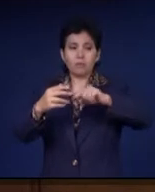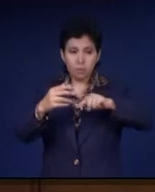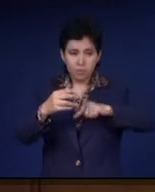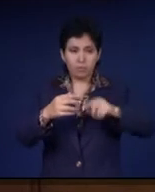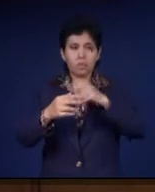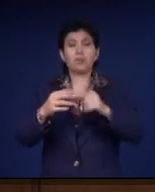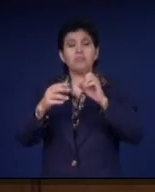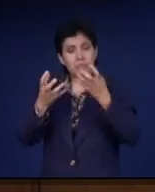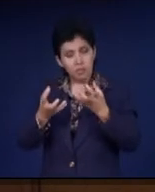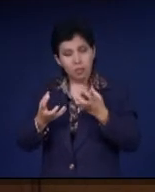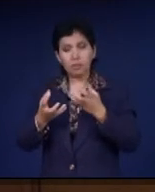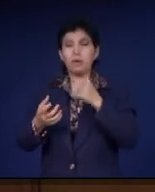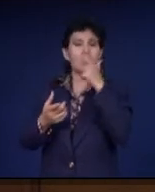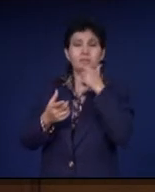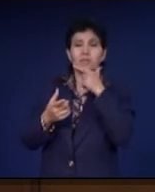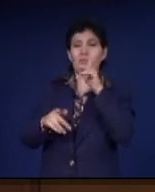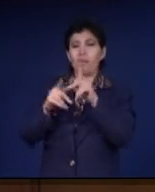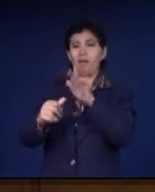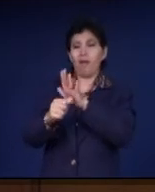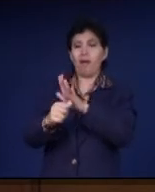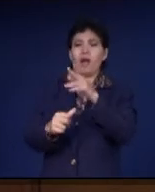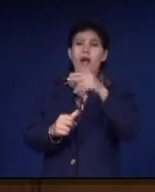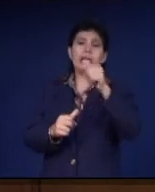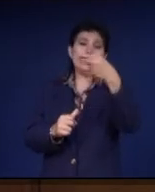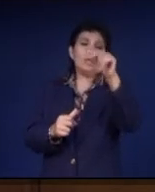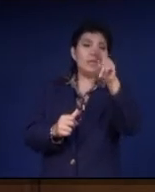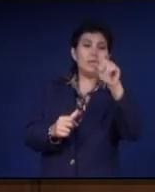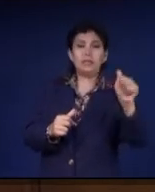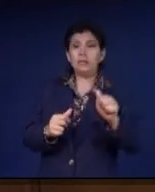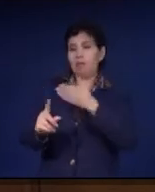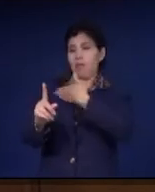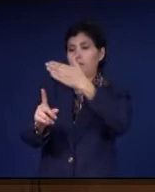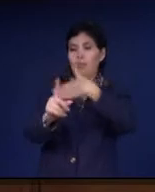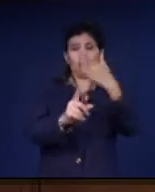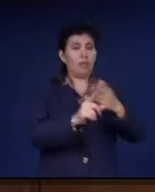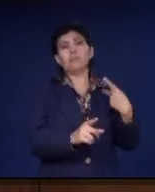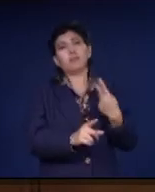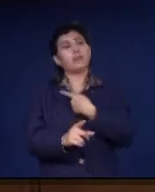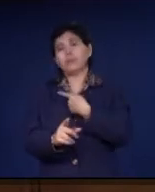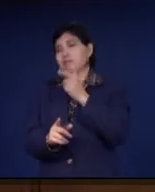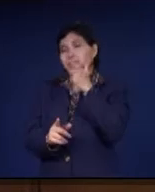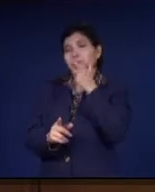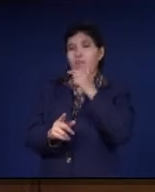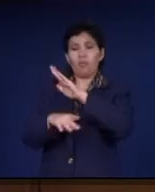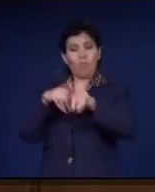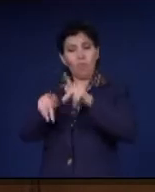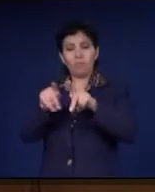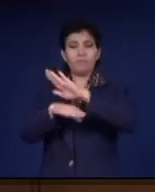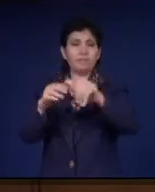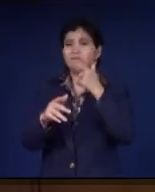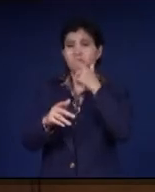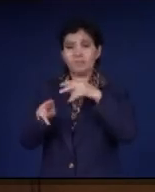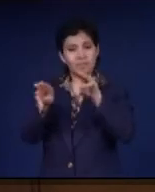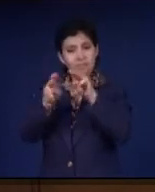admired by other people. Because when we are admired by other people, we are one level higher than other people. We are one level better than other